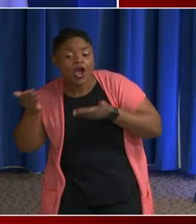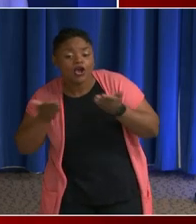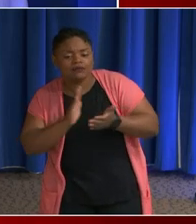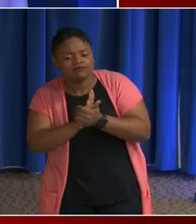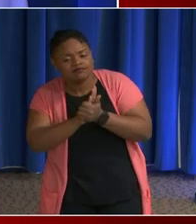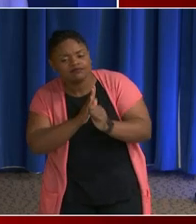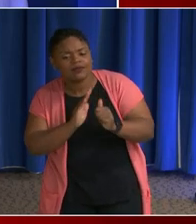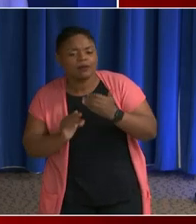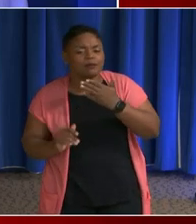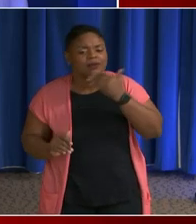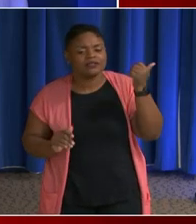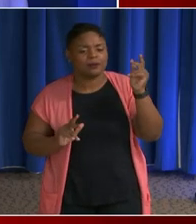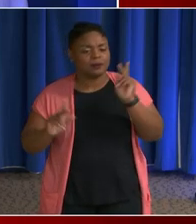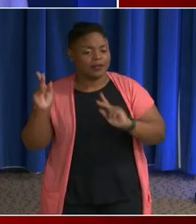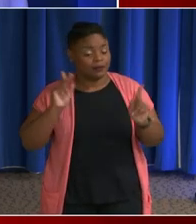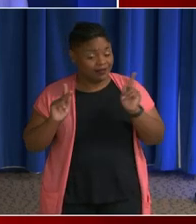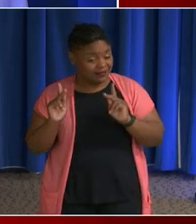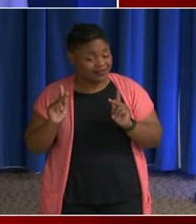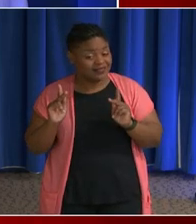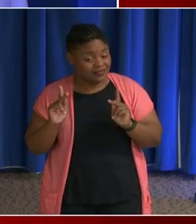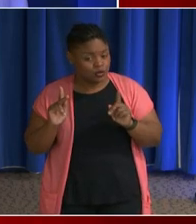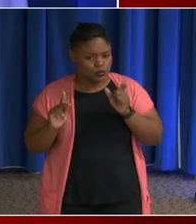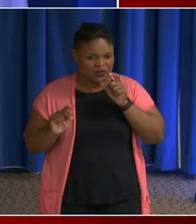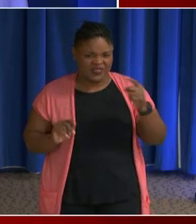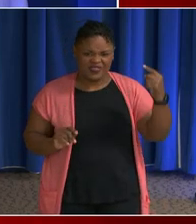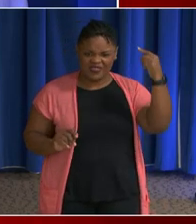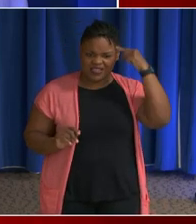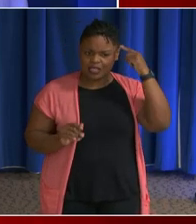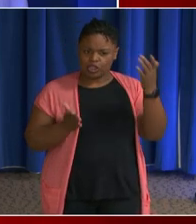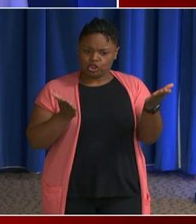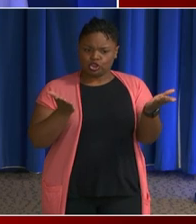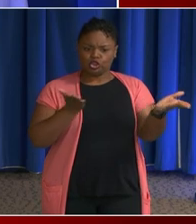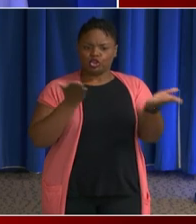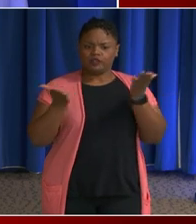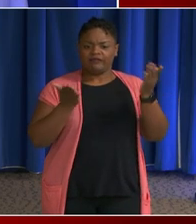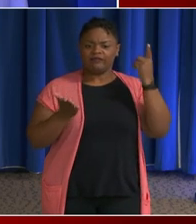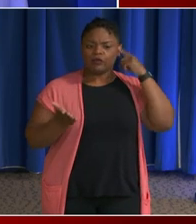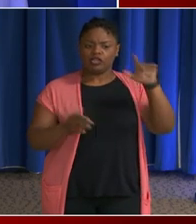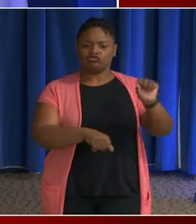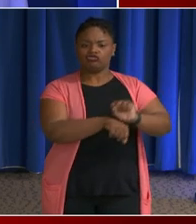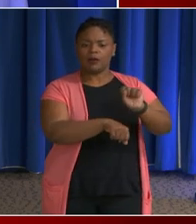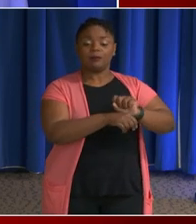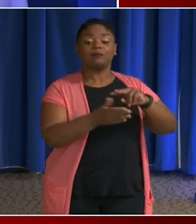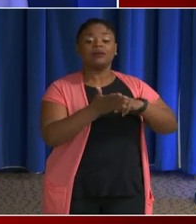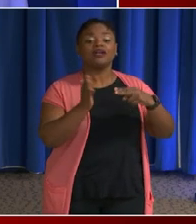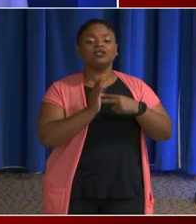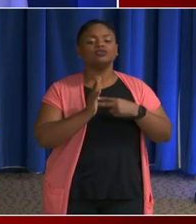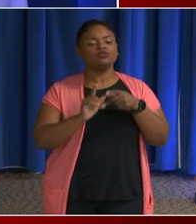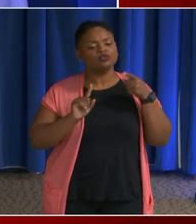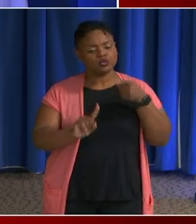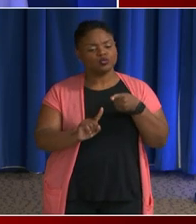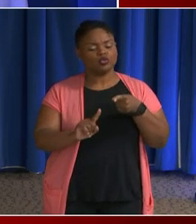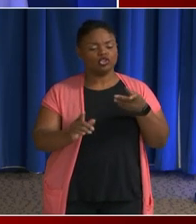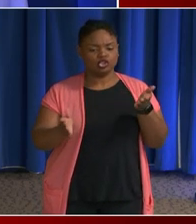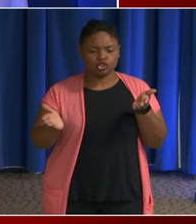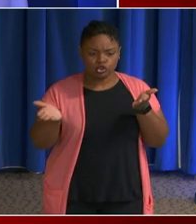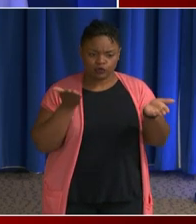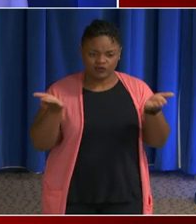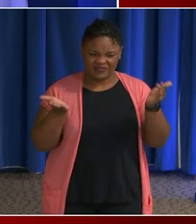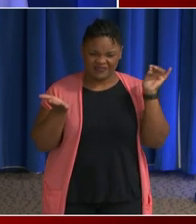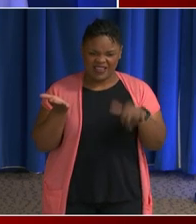people who are service-minded and look at this job in that regard. When you talk about training,